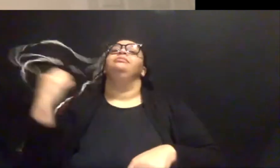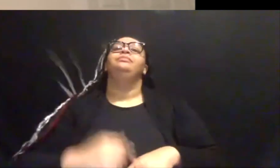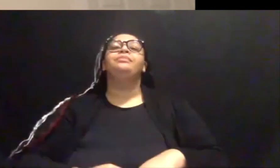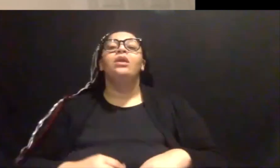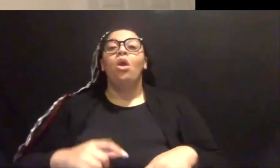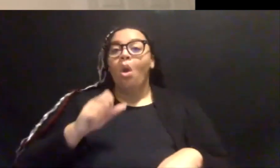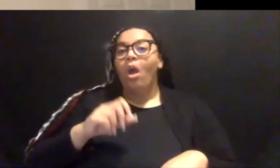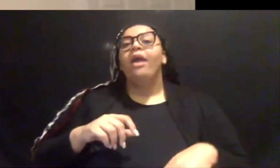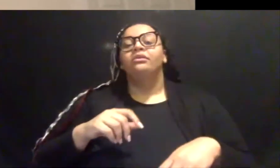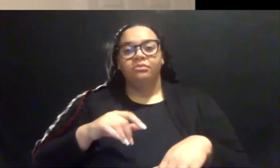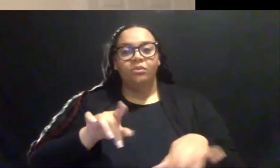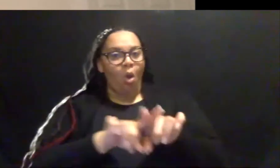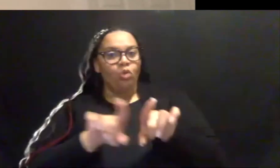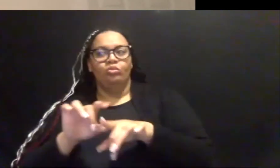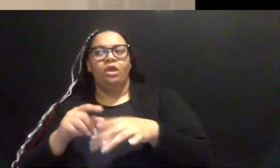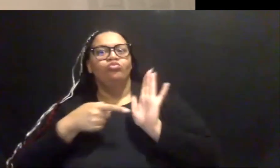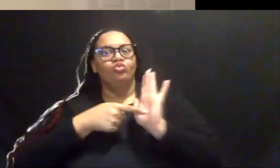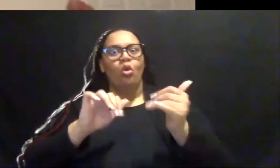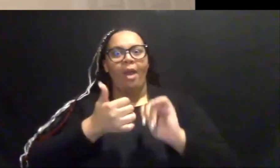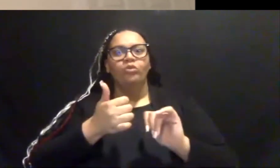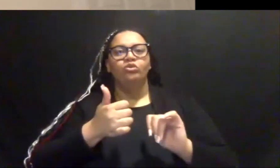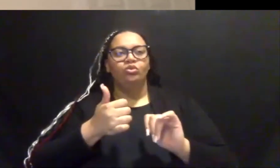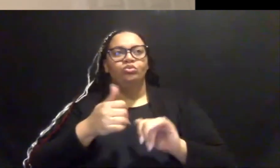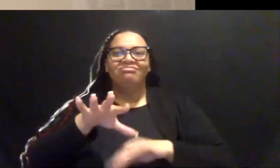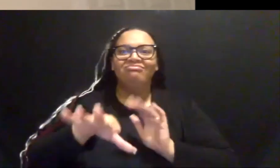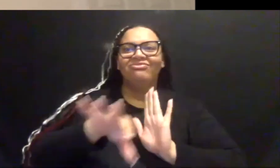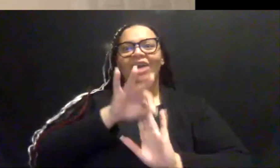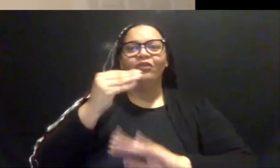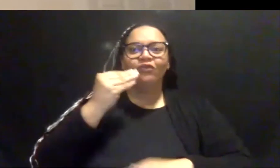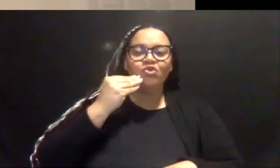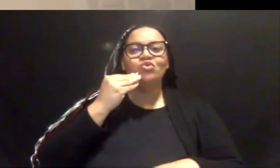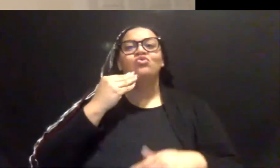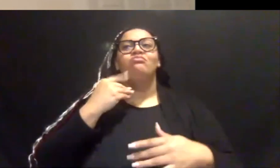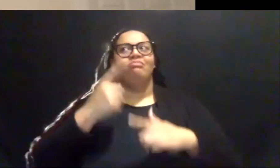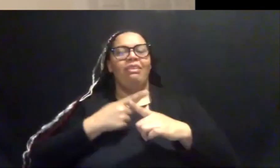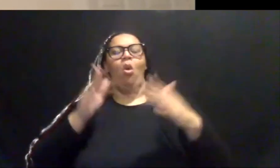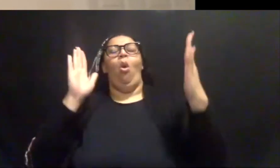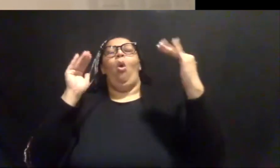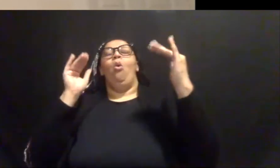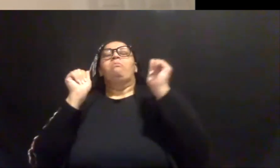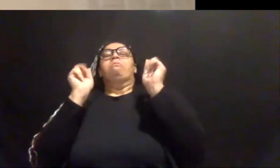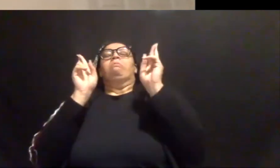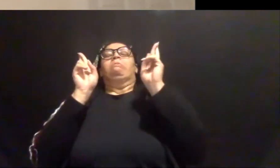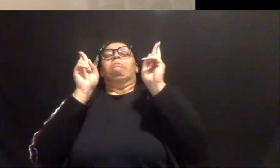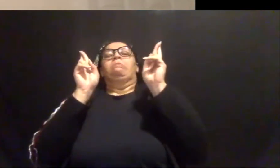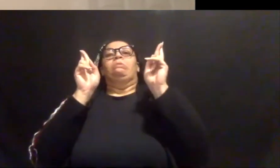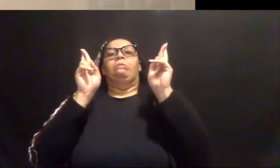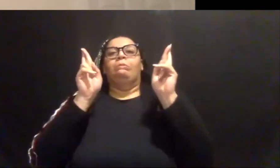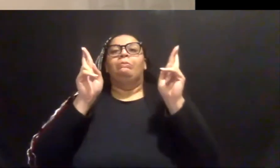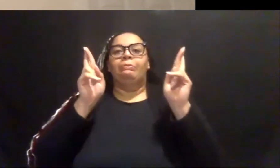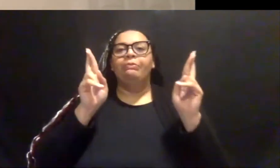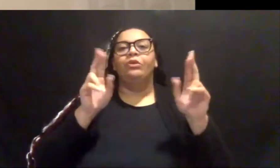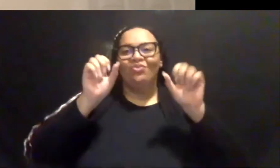train them how to forage, and then release them into the wild. And, fingers crossed, hope they mate with the animals that were already there to increase